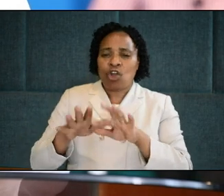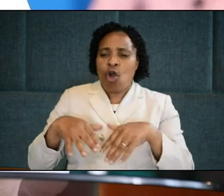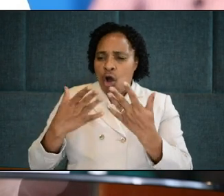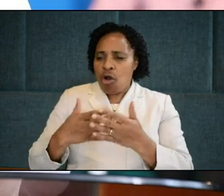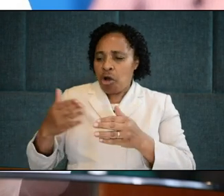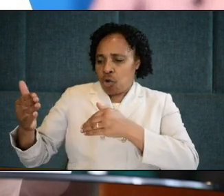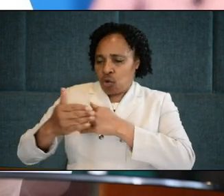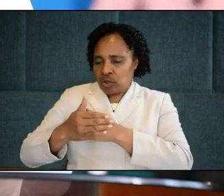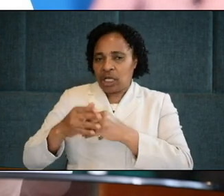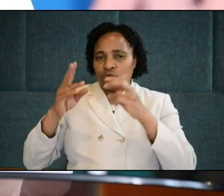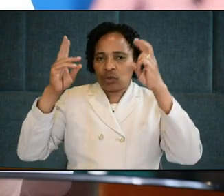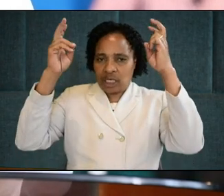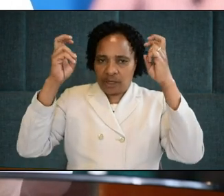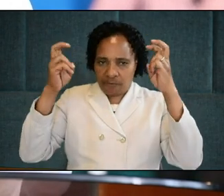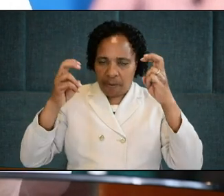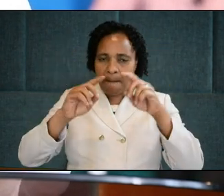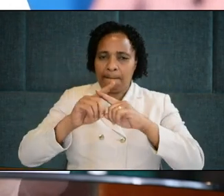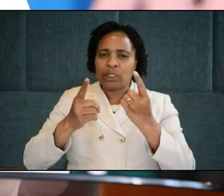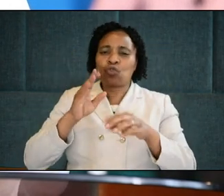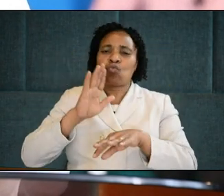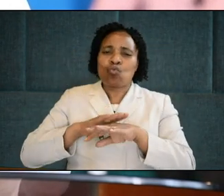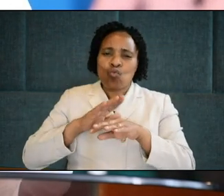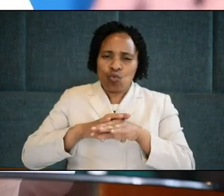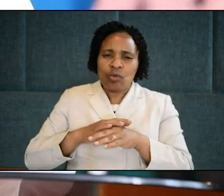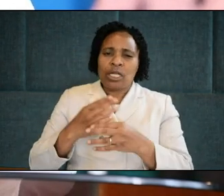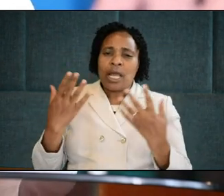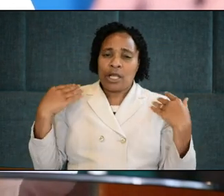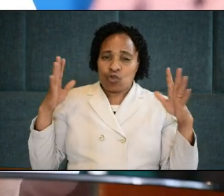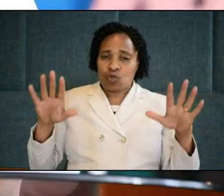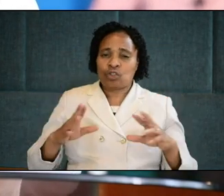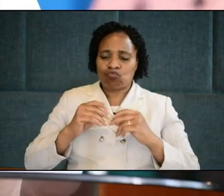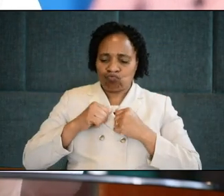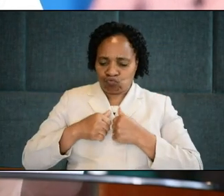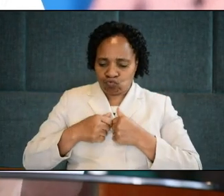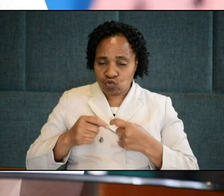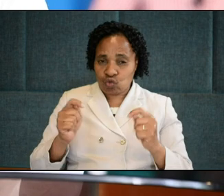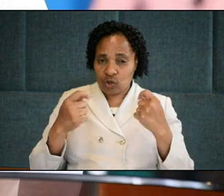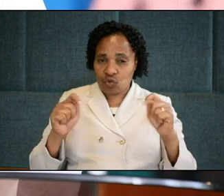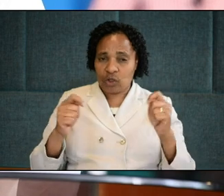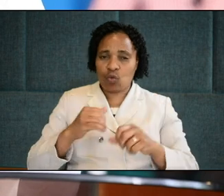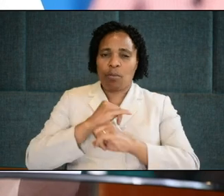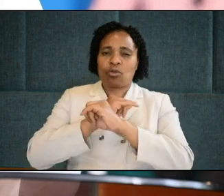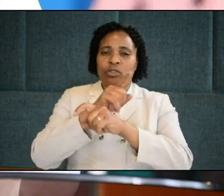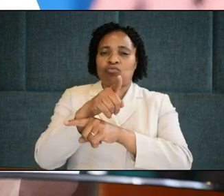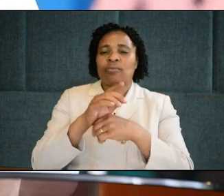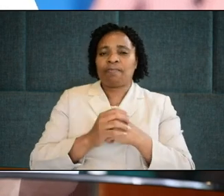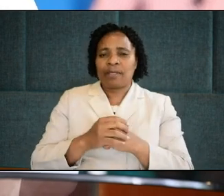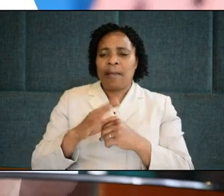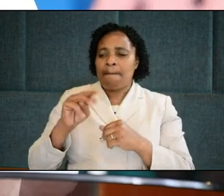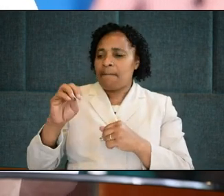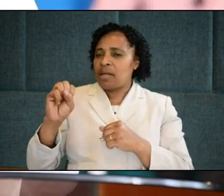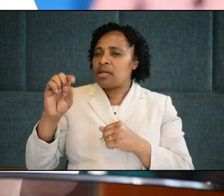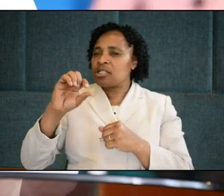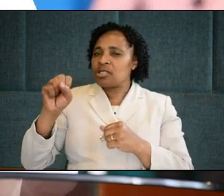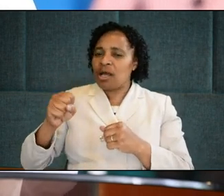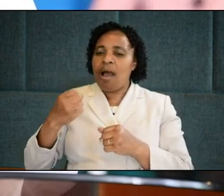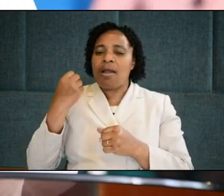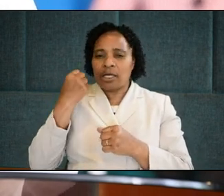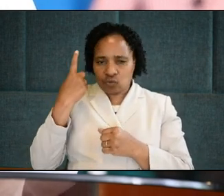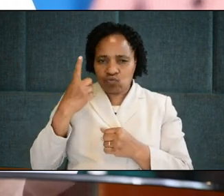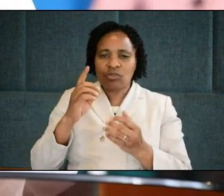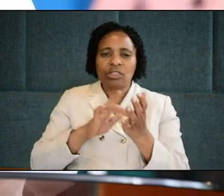Satan, but they're also the good angels are trying to protect you. Melissa understood and knew Jesus.